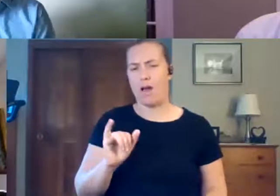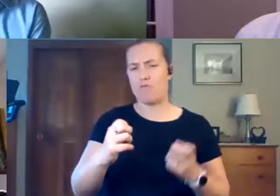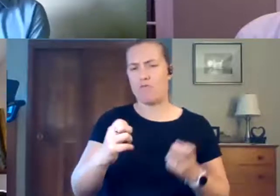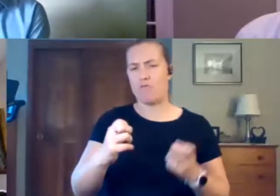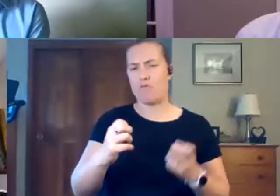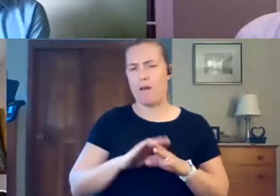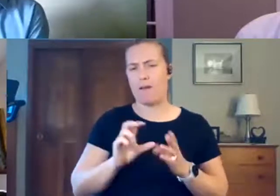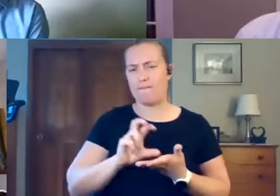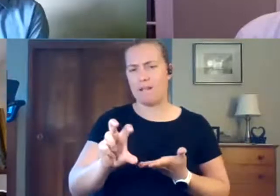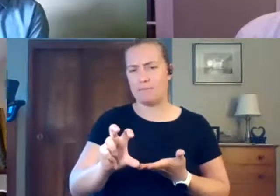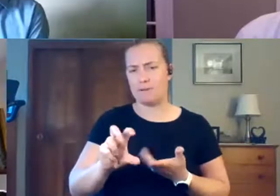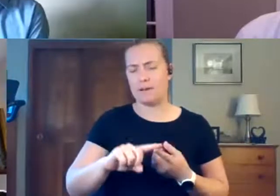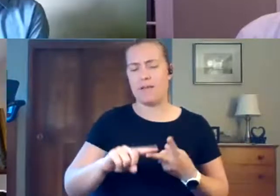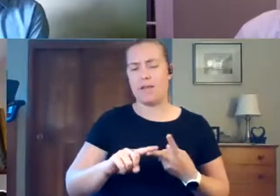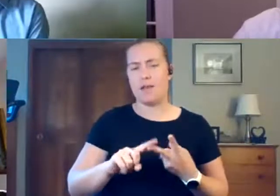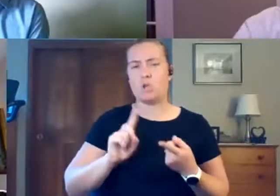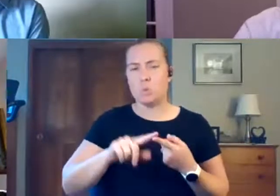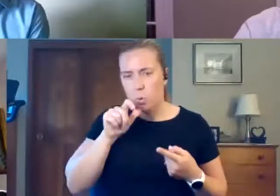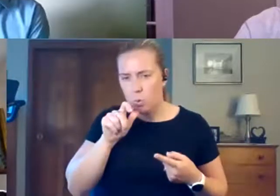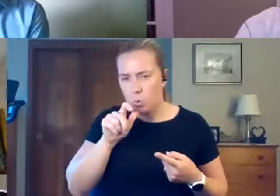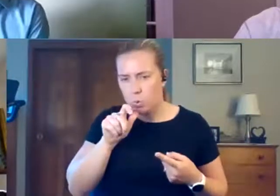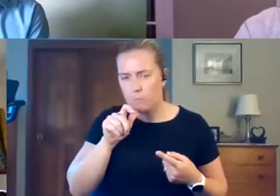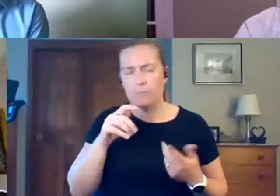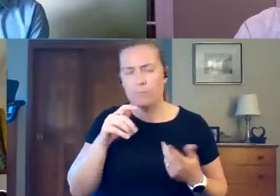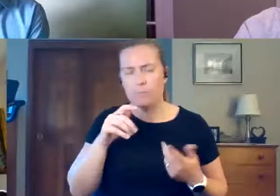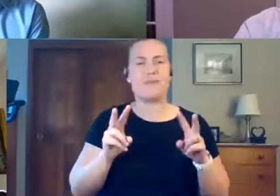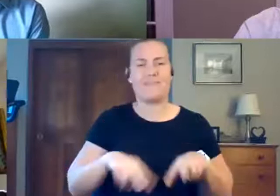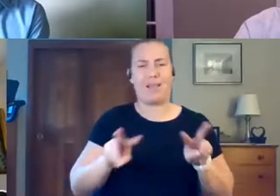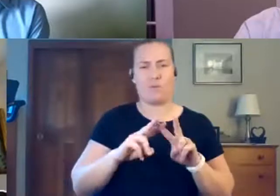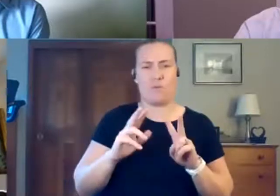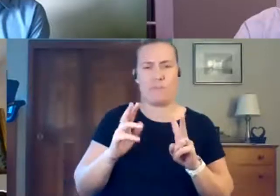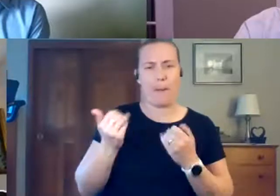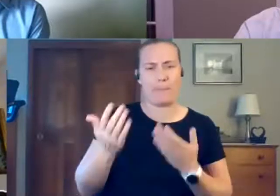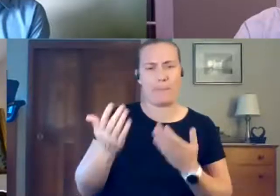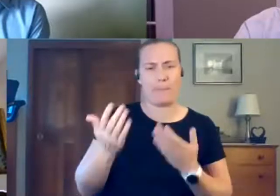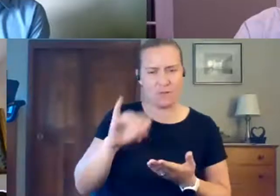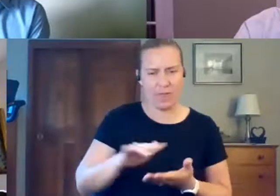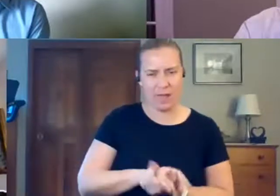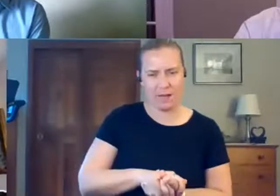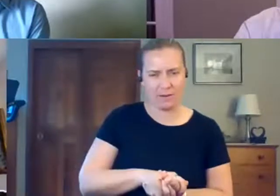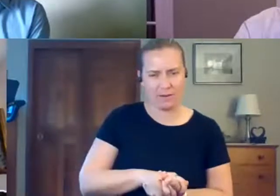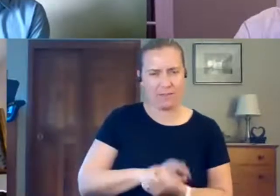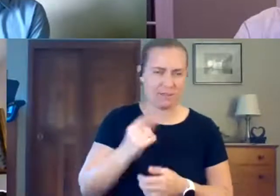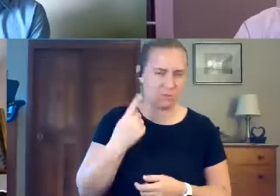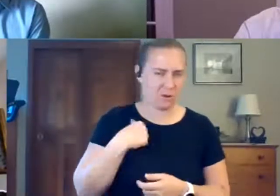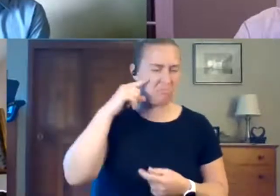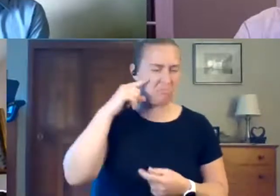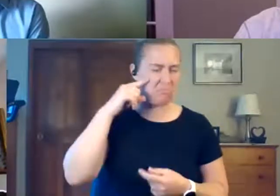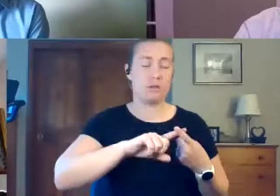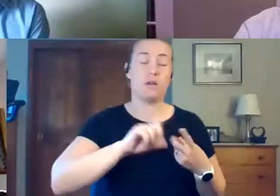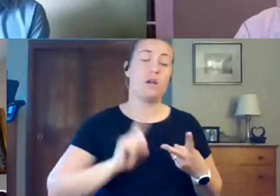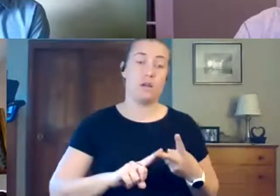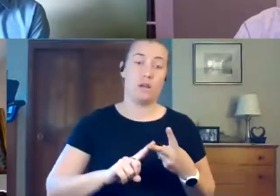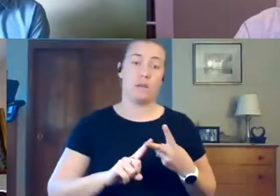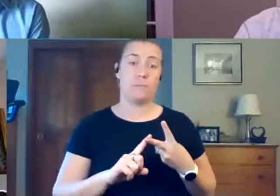whom? What is the value proposition for this? And the second thing is that I don't think we